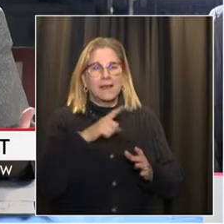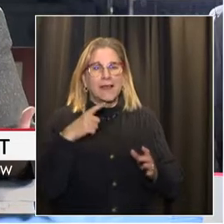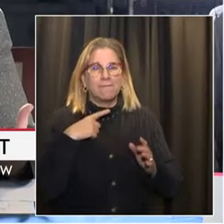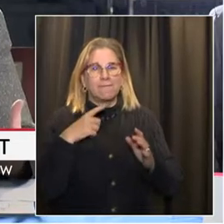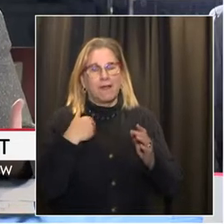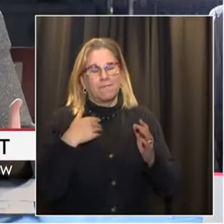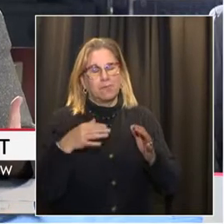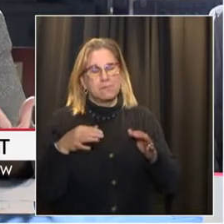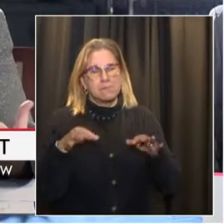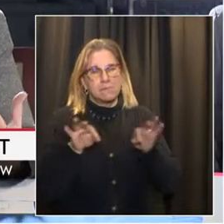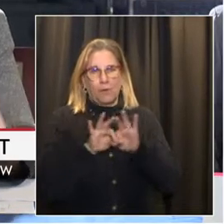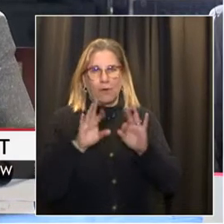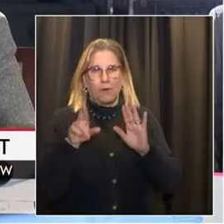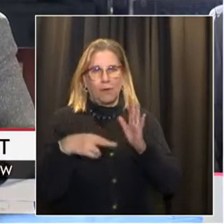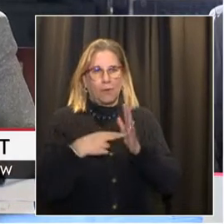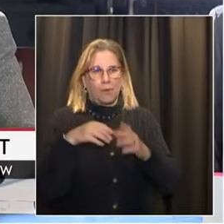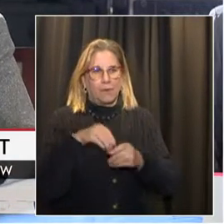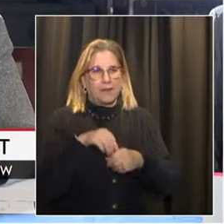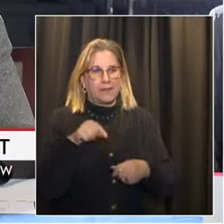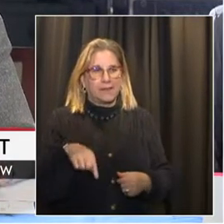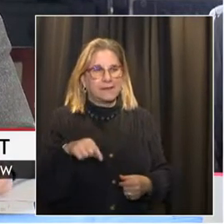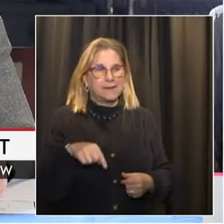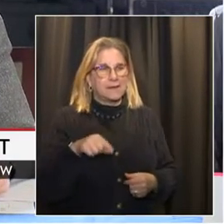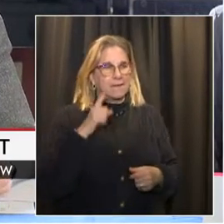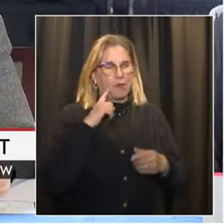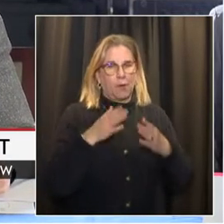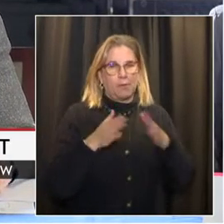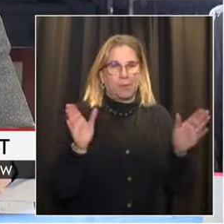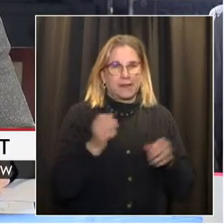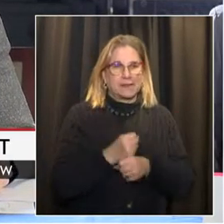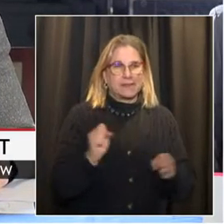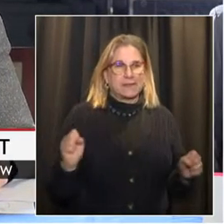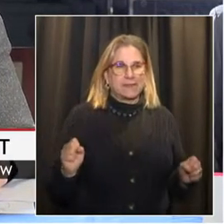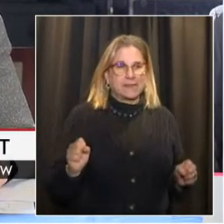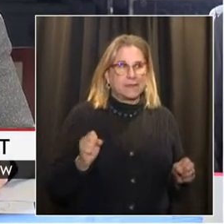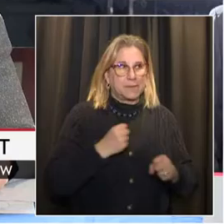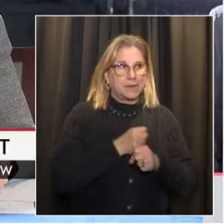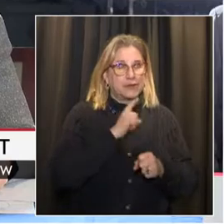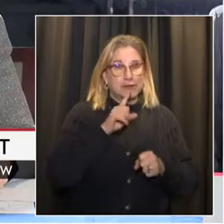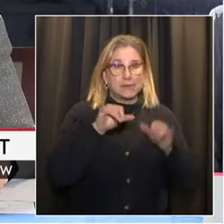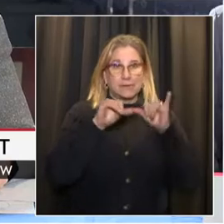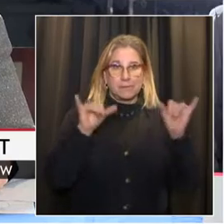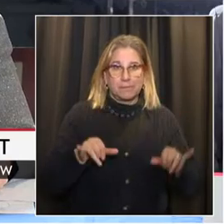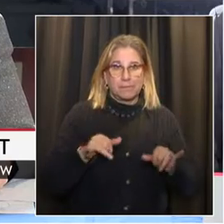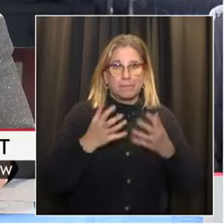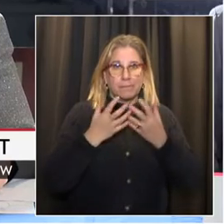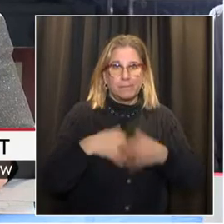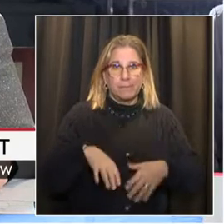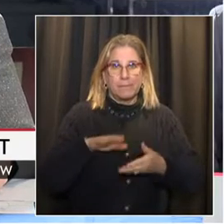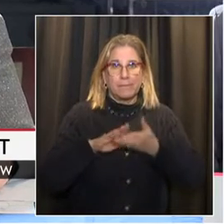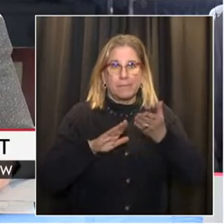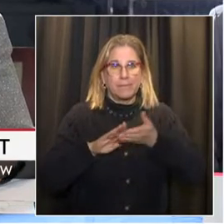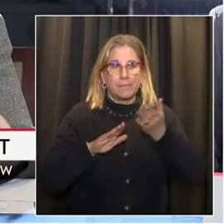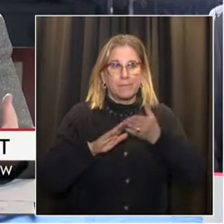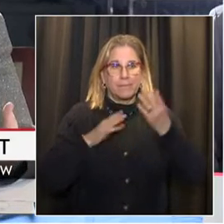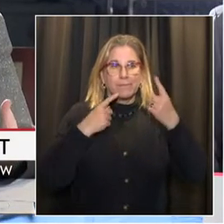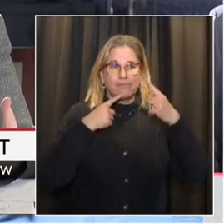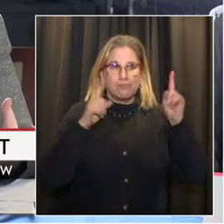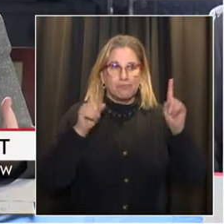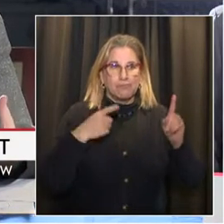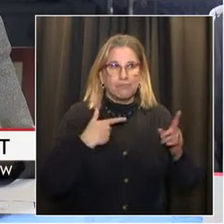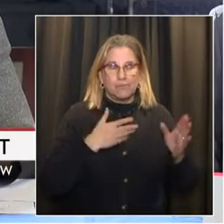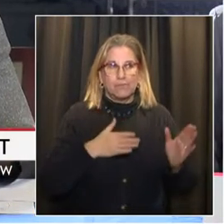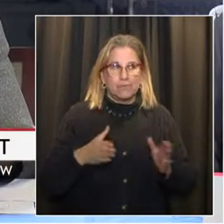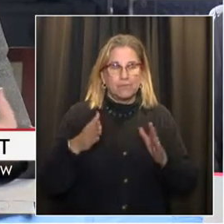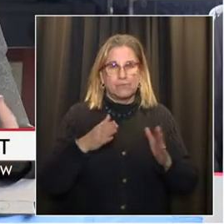our public safety ecosystem and are making sure that it's working as intended and as needed and in a